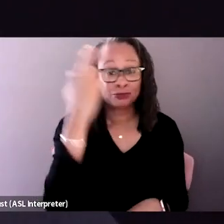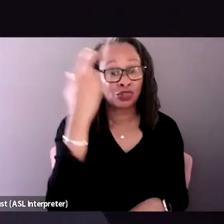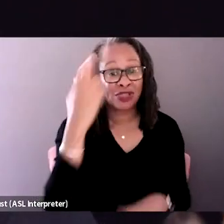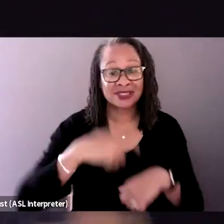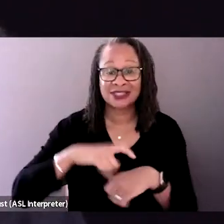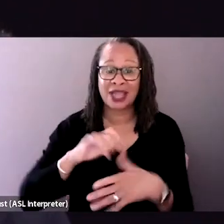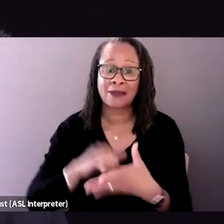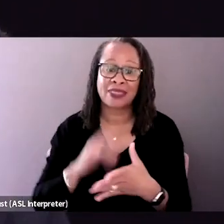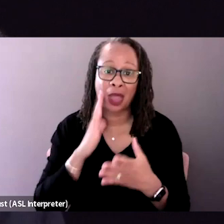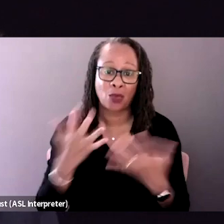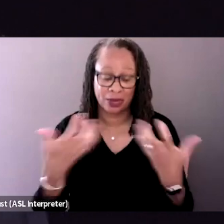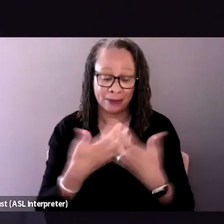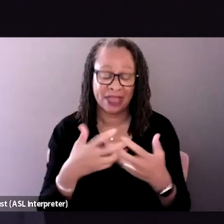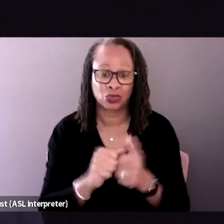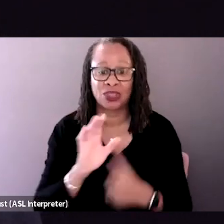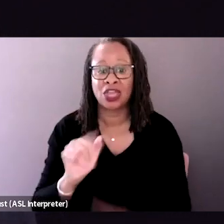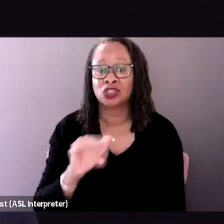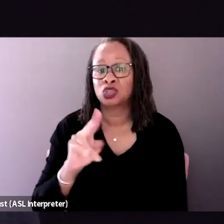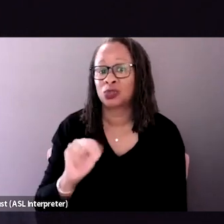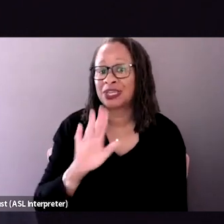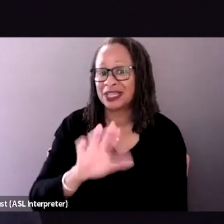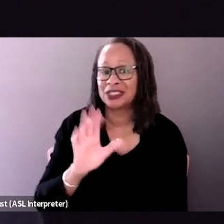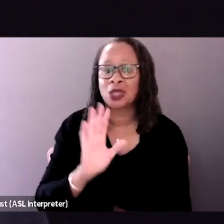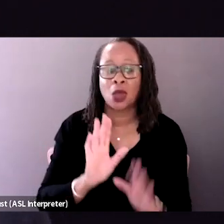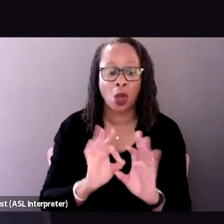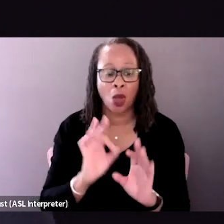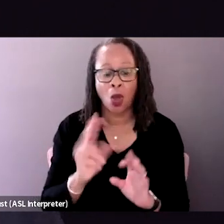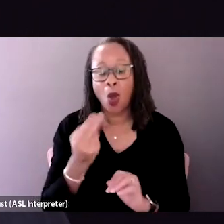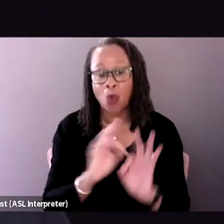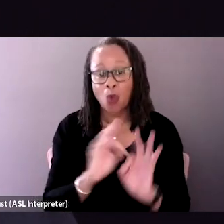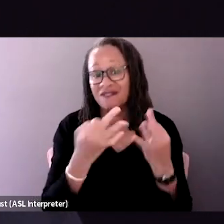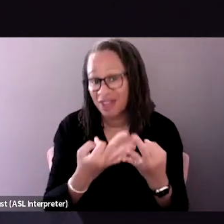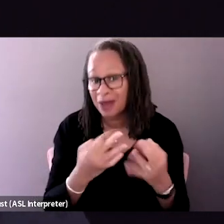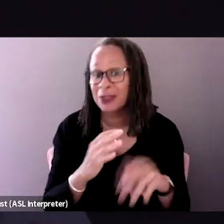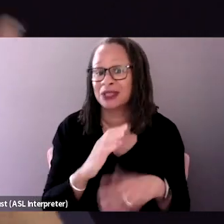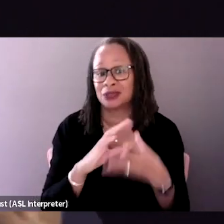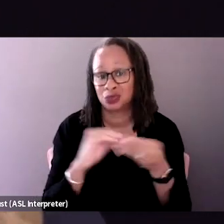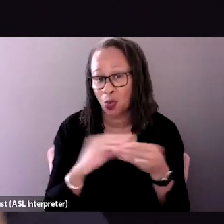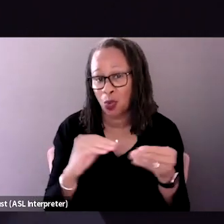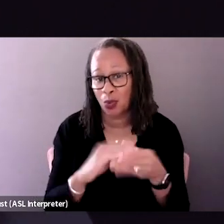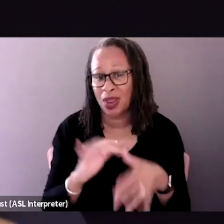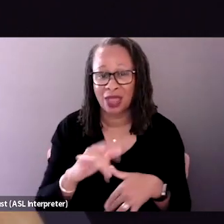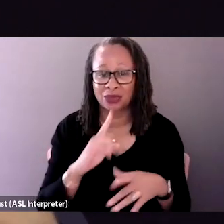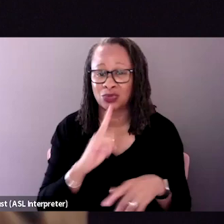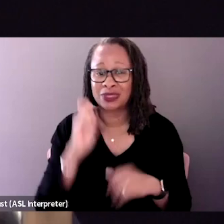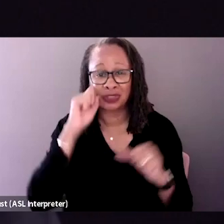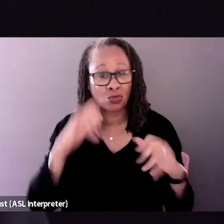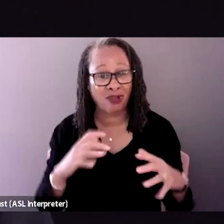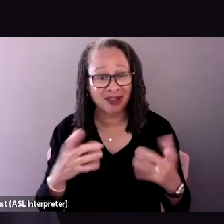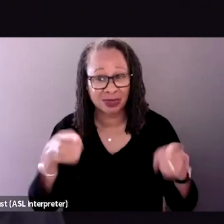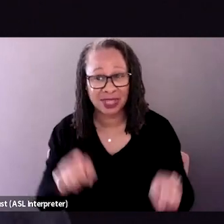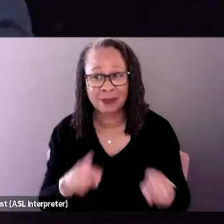would line up with Julian's very own family story. So that was really a revelation that was happening in